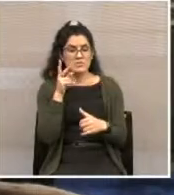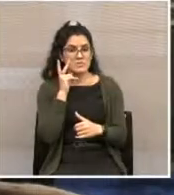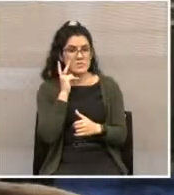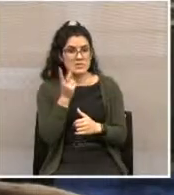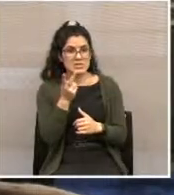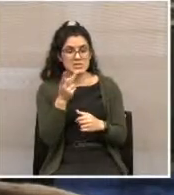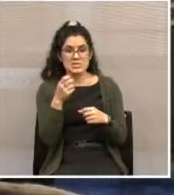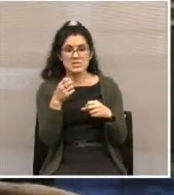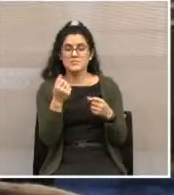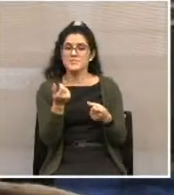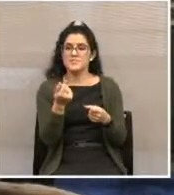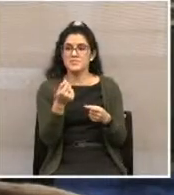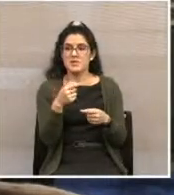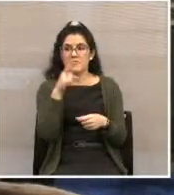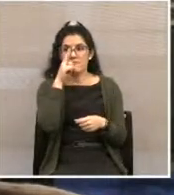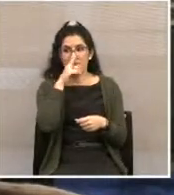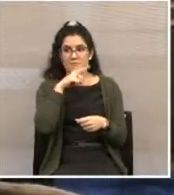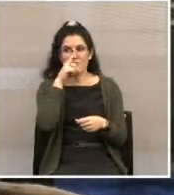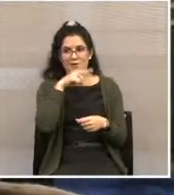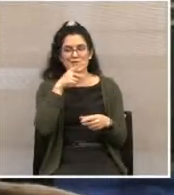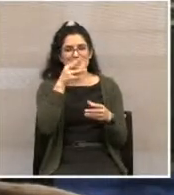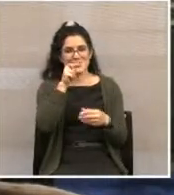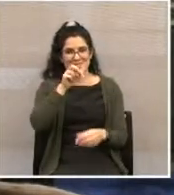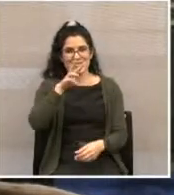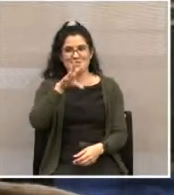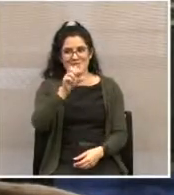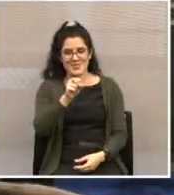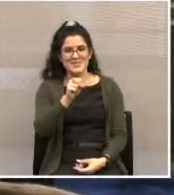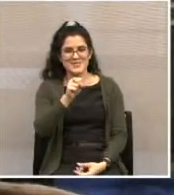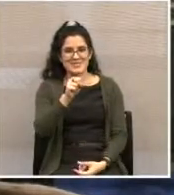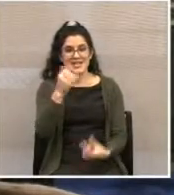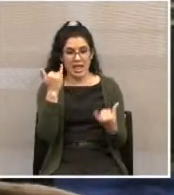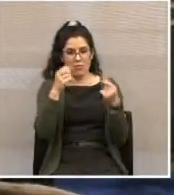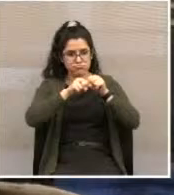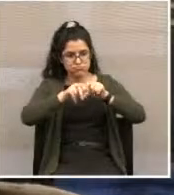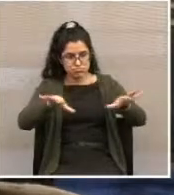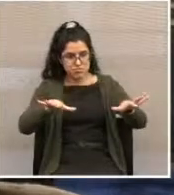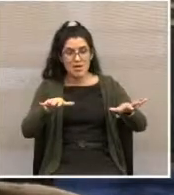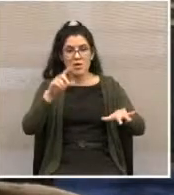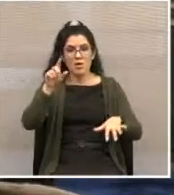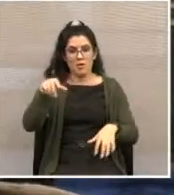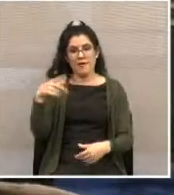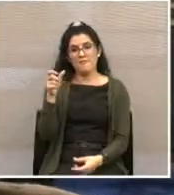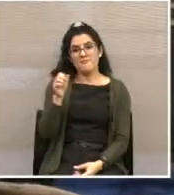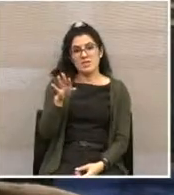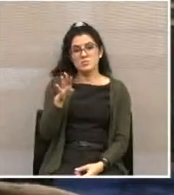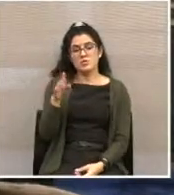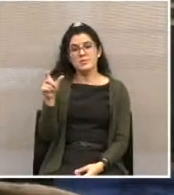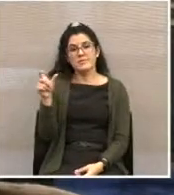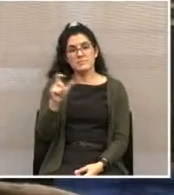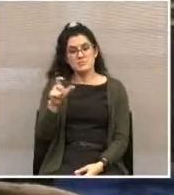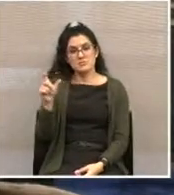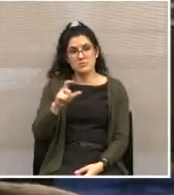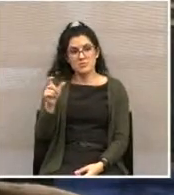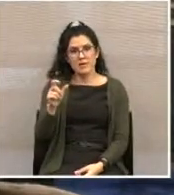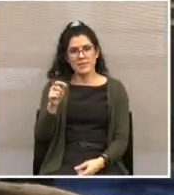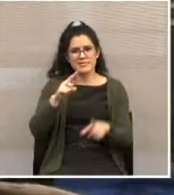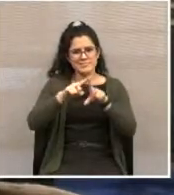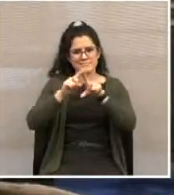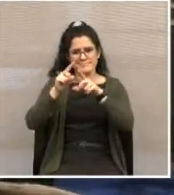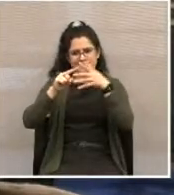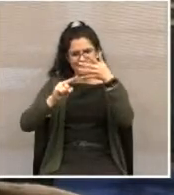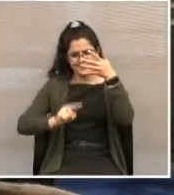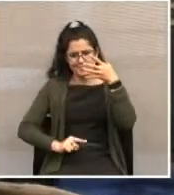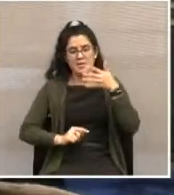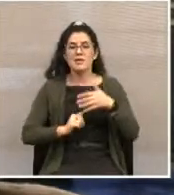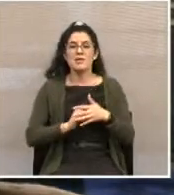of false news that has been spread not only in social media outlets, but as you know, we have